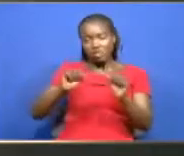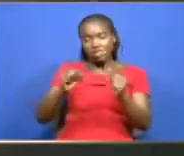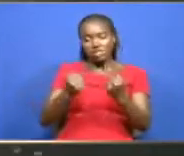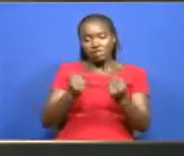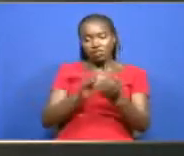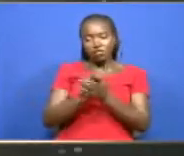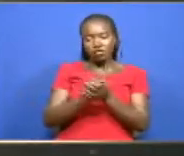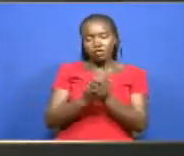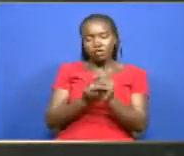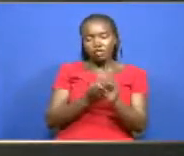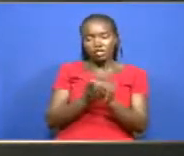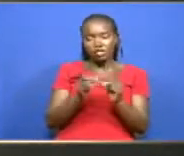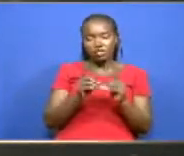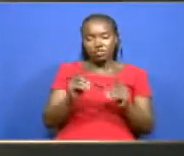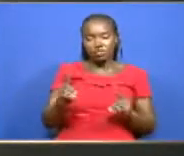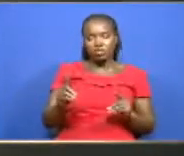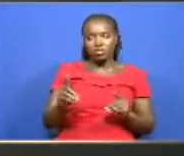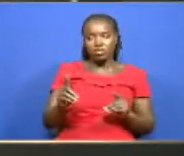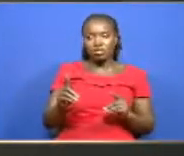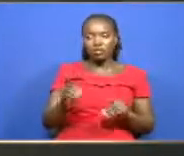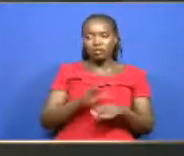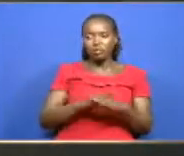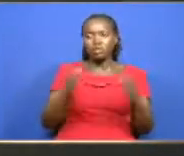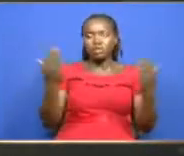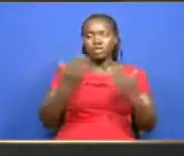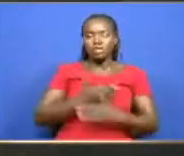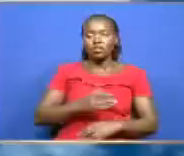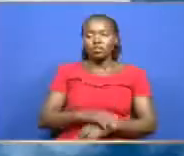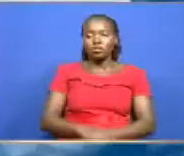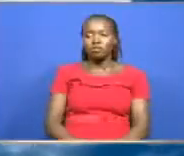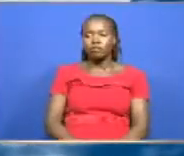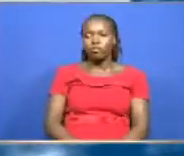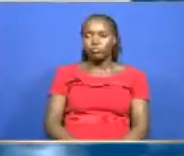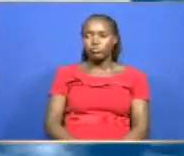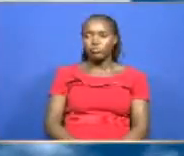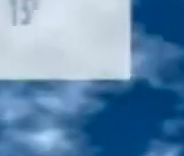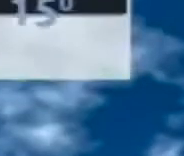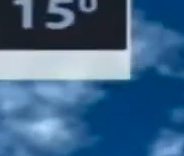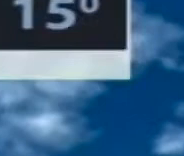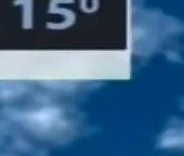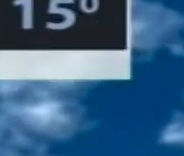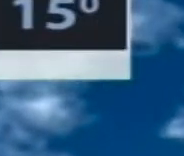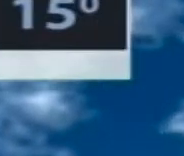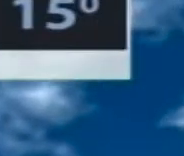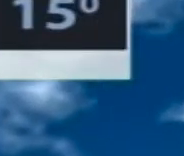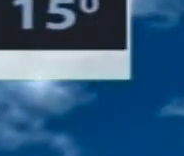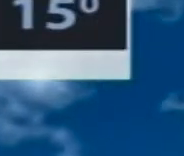and maintain social distance. Have yourself a lovely night.